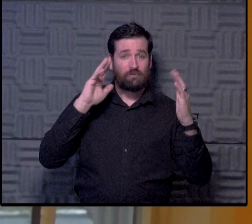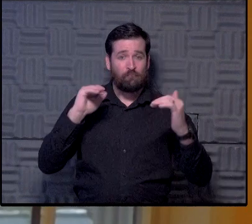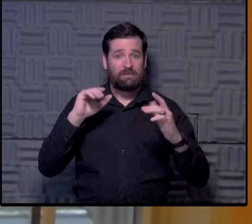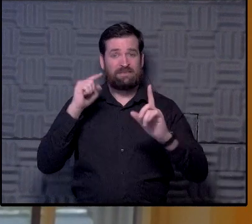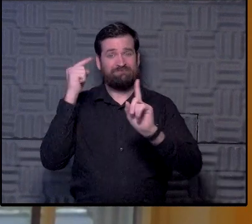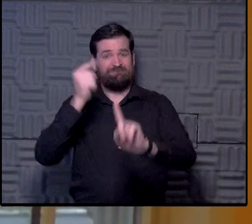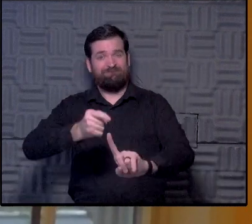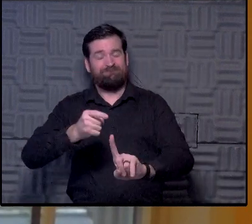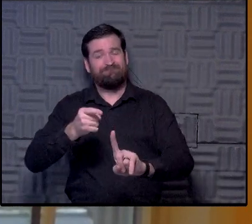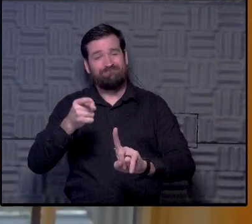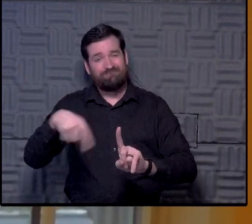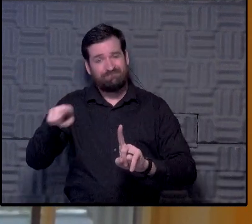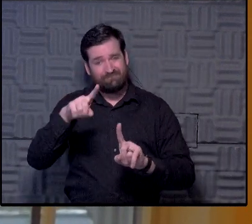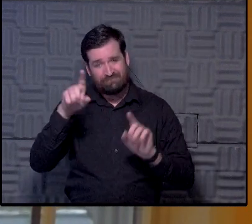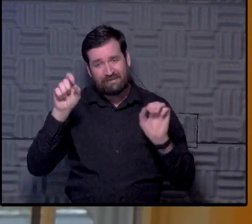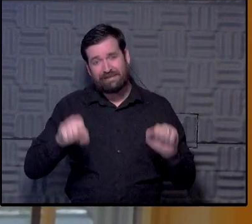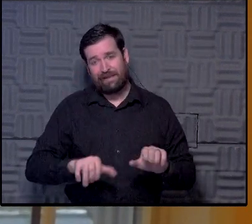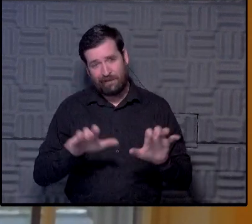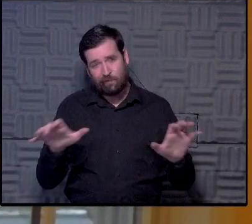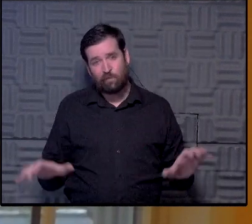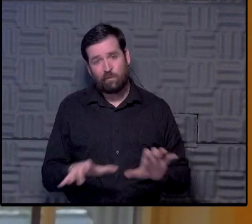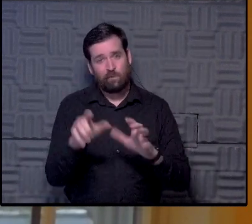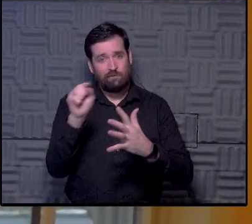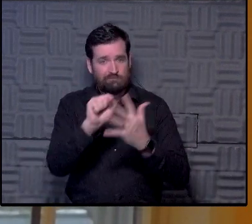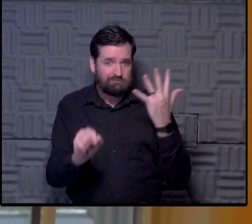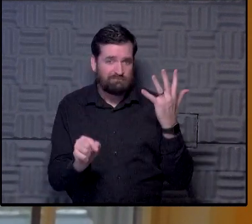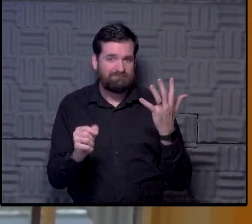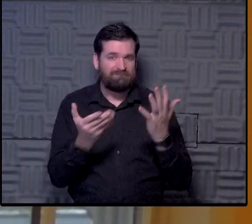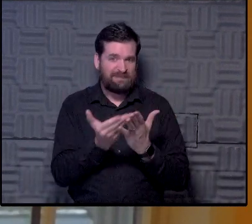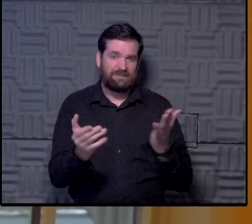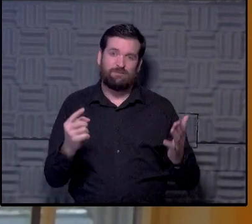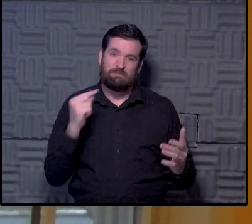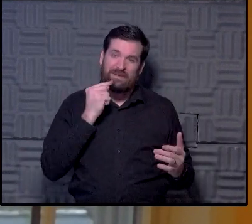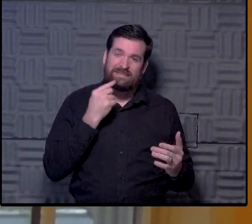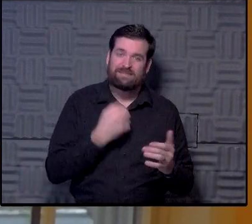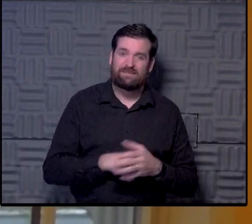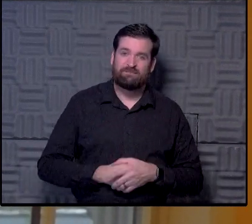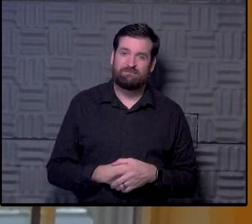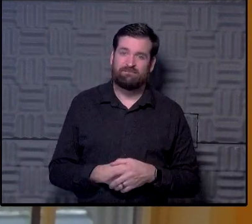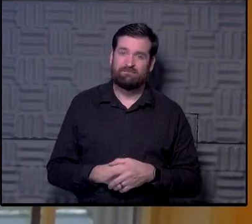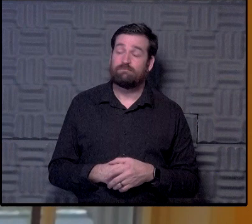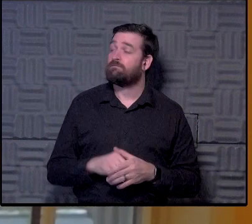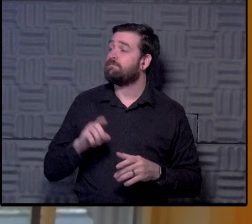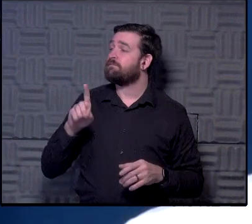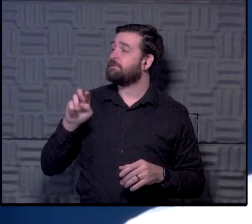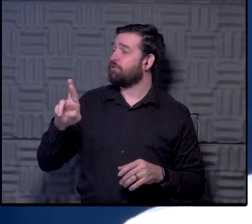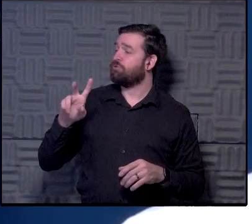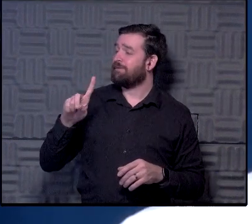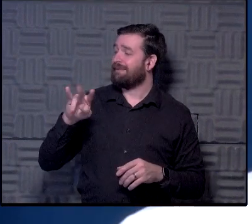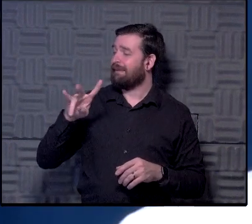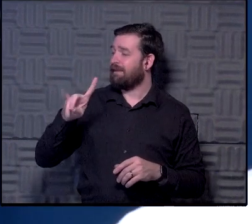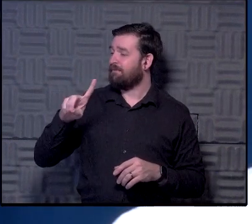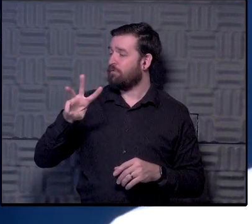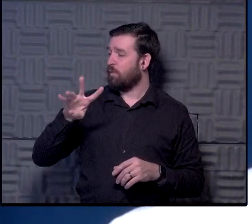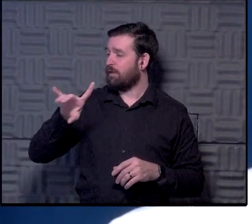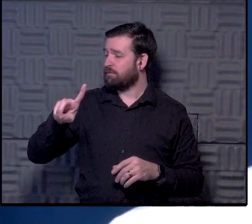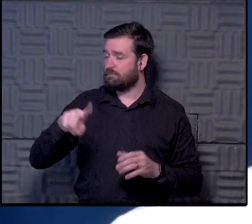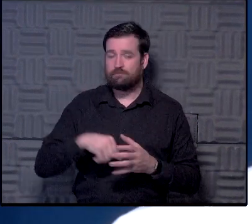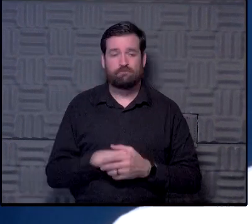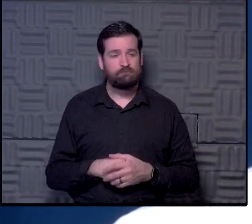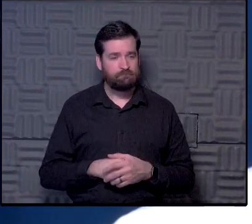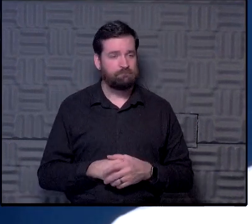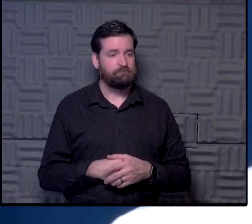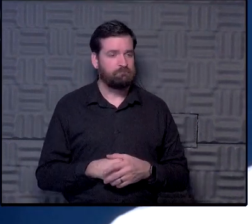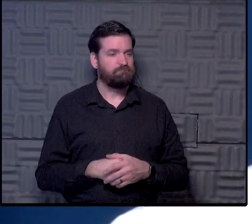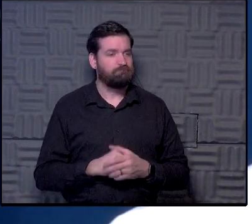place where you can do those things that you so miss again soon. Dr. David Wild. Yeah,